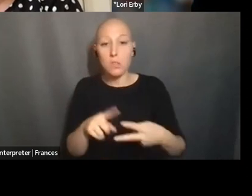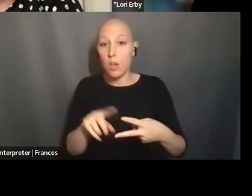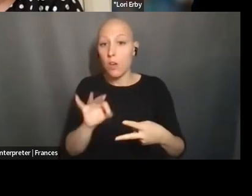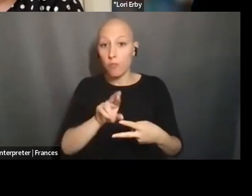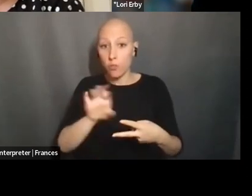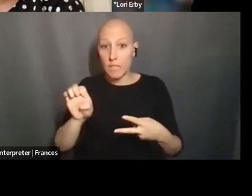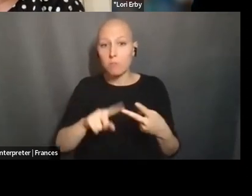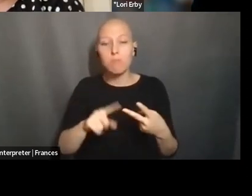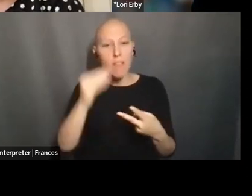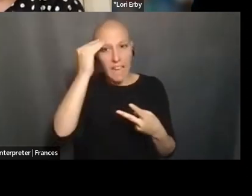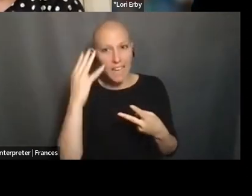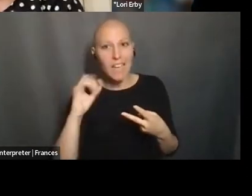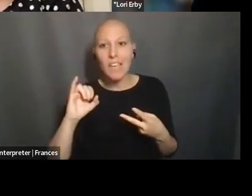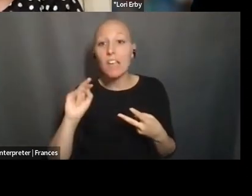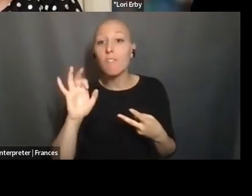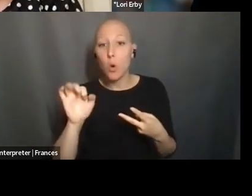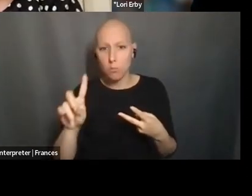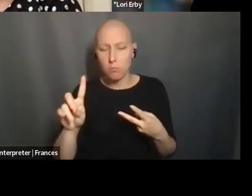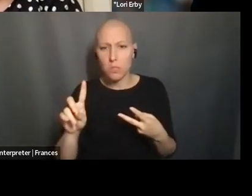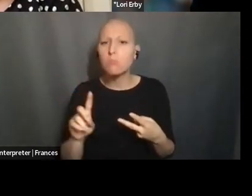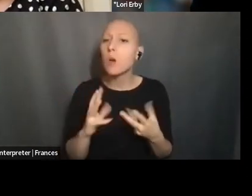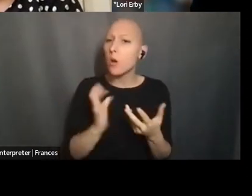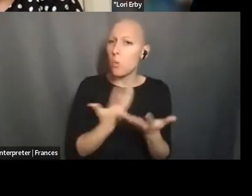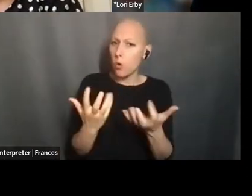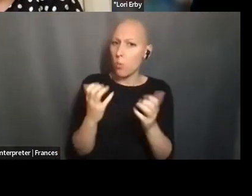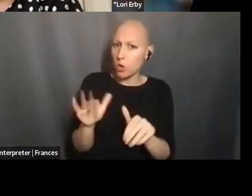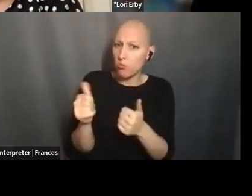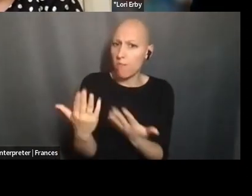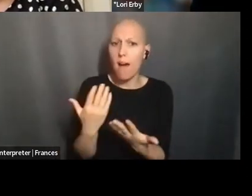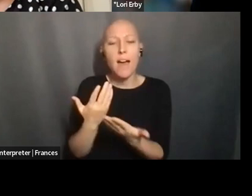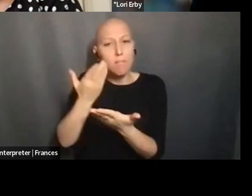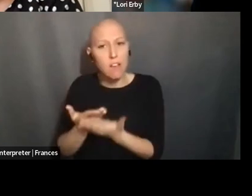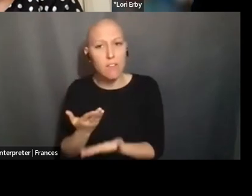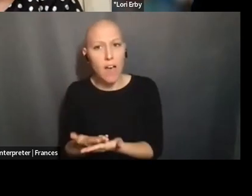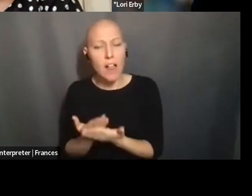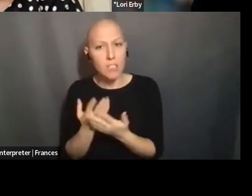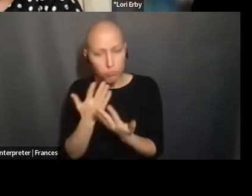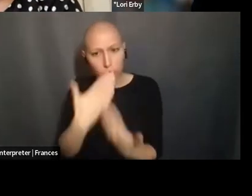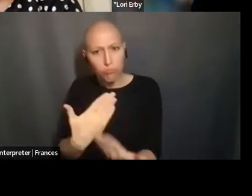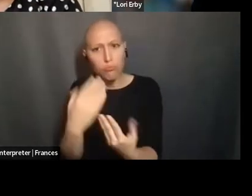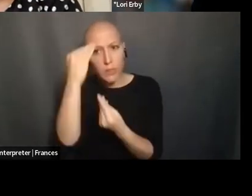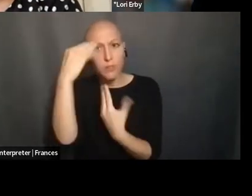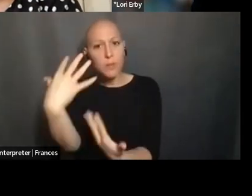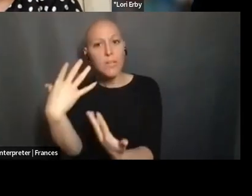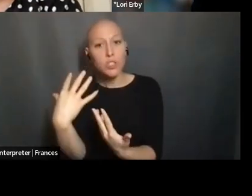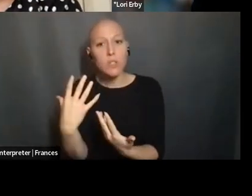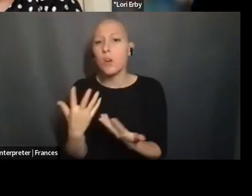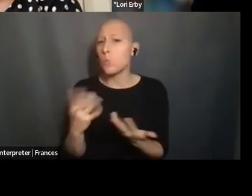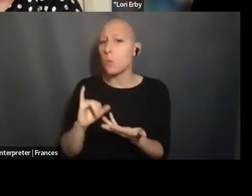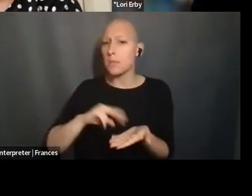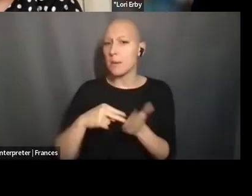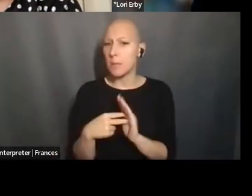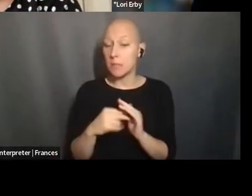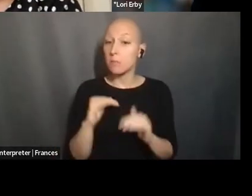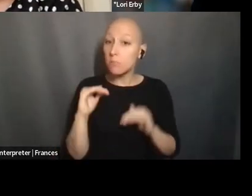balanced information, what does that mean? Is it a balance between medical information that highlights the problems your child might